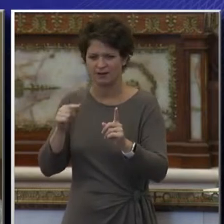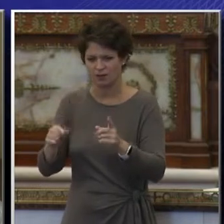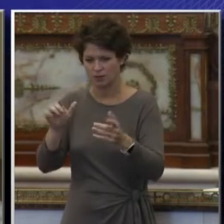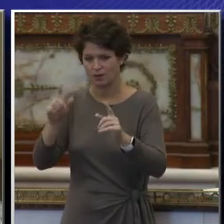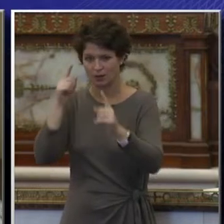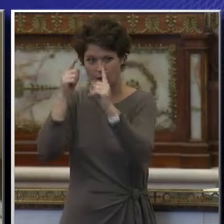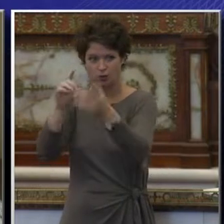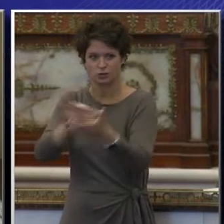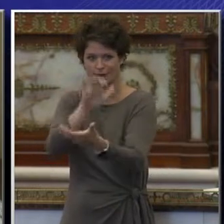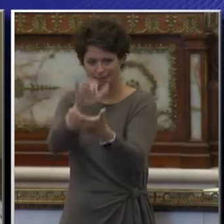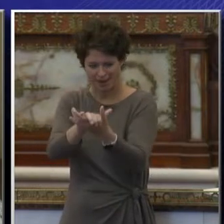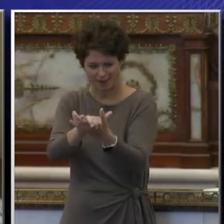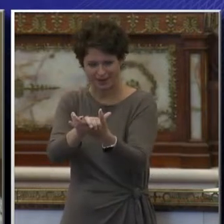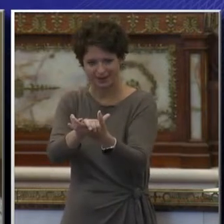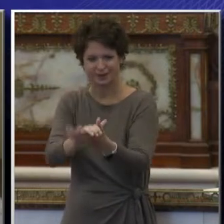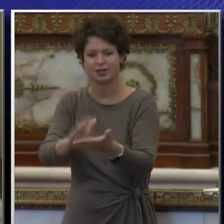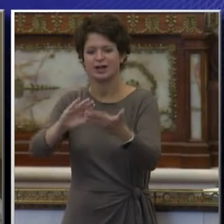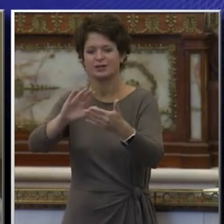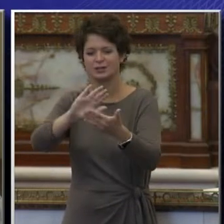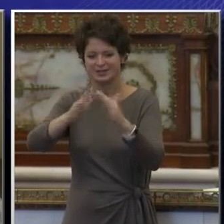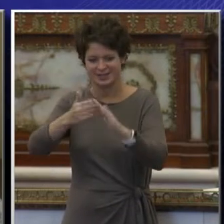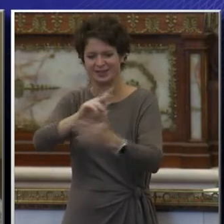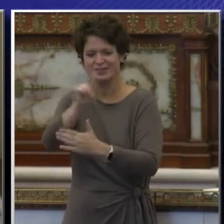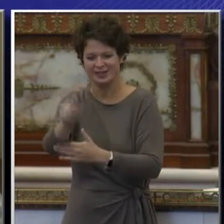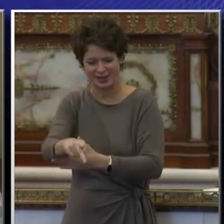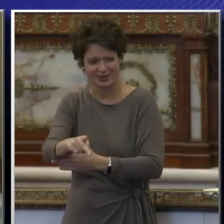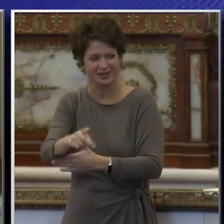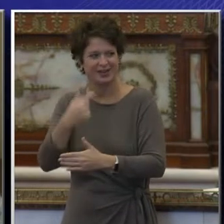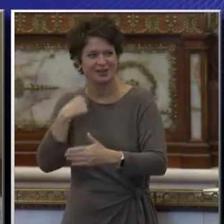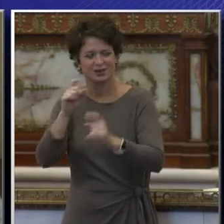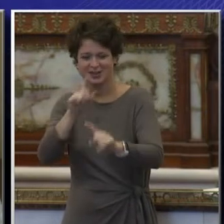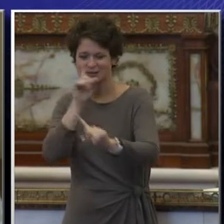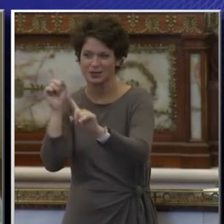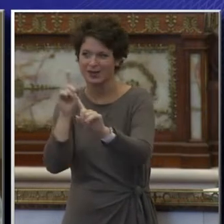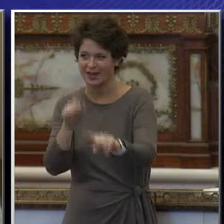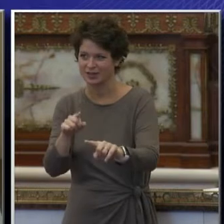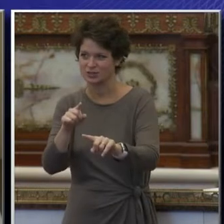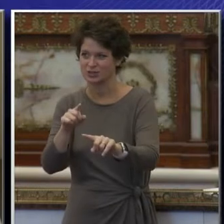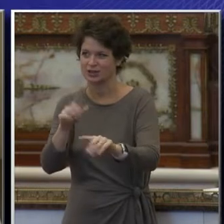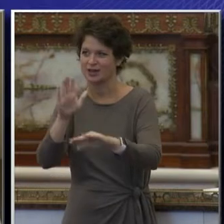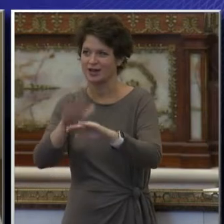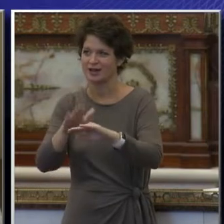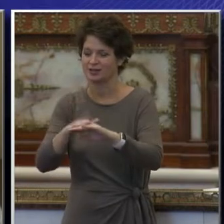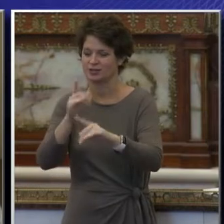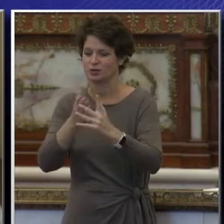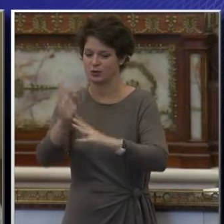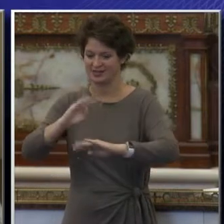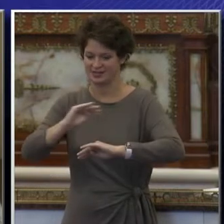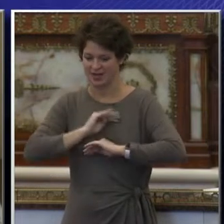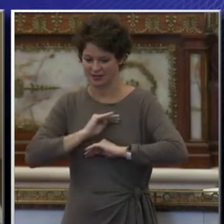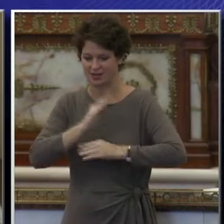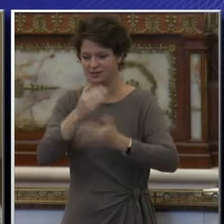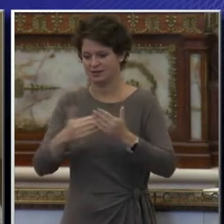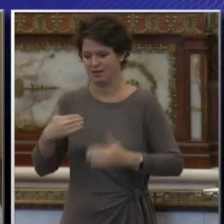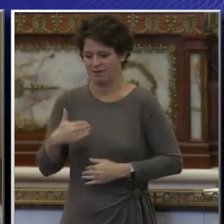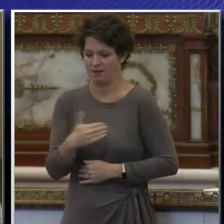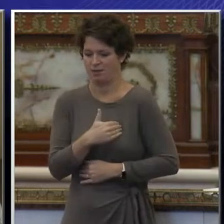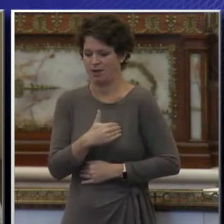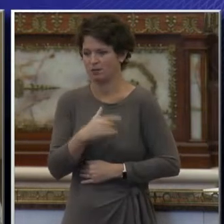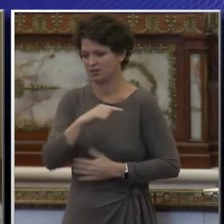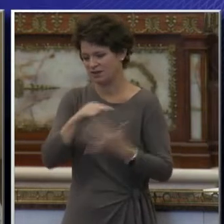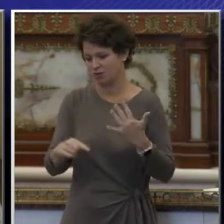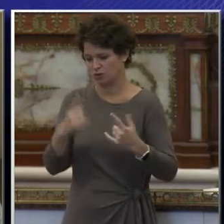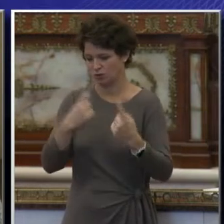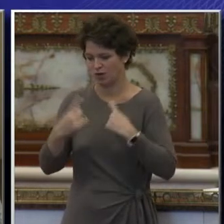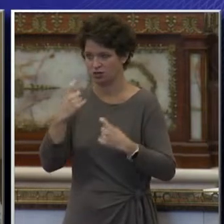married to the city of Philadelphia, you need to answer, at least to the satisfaction of some of the members, these